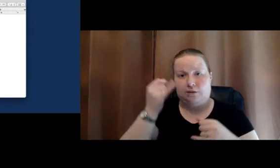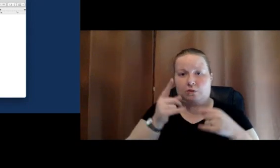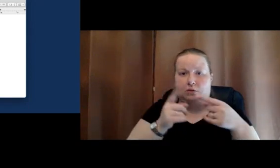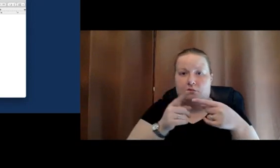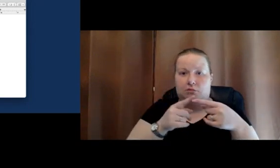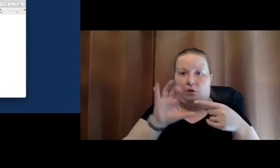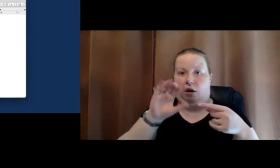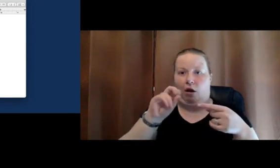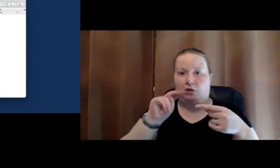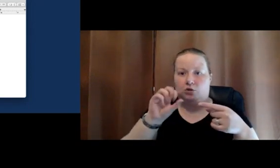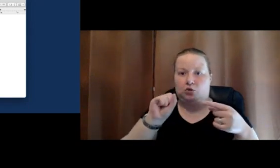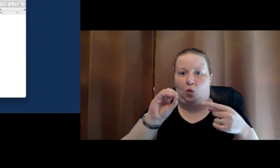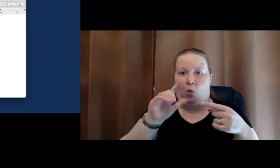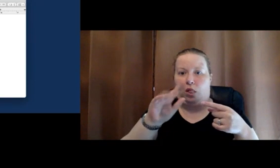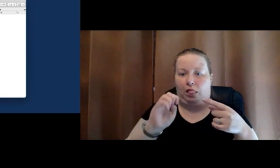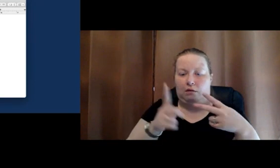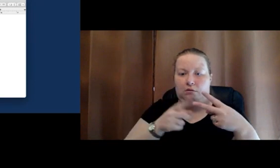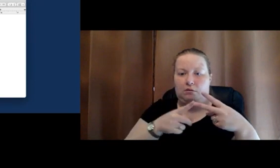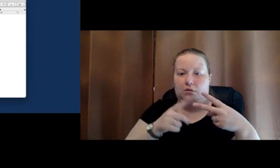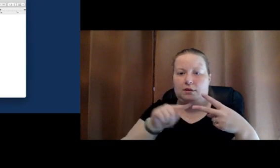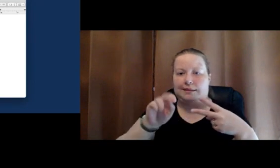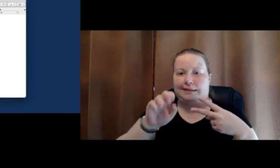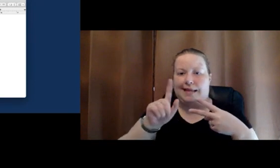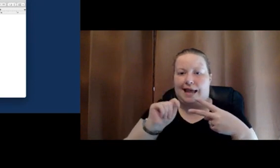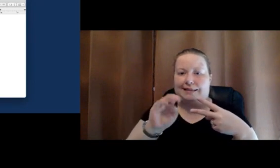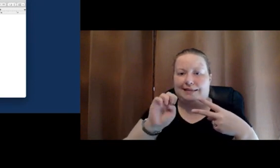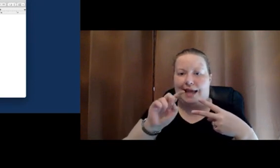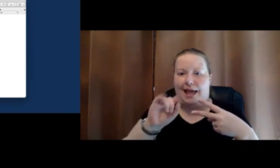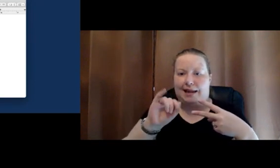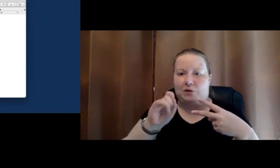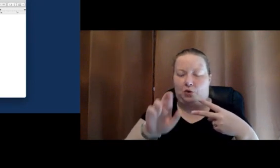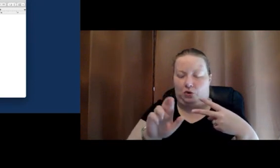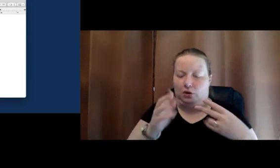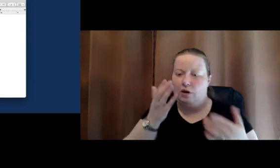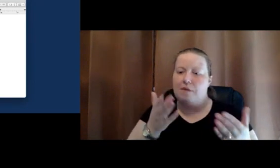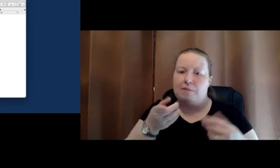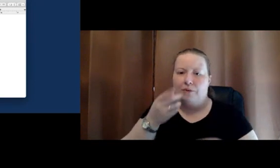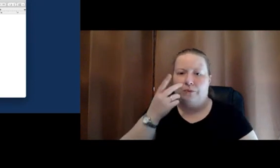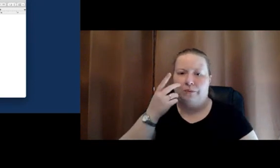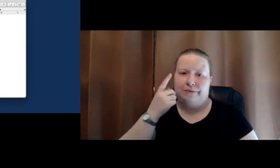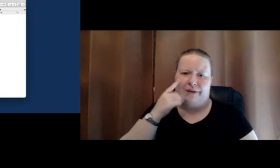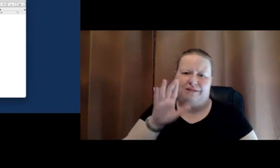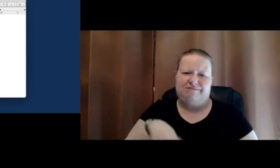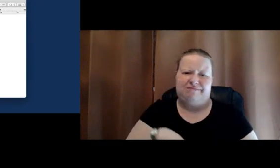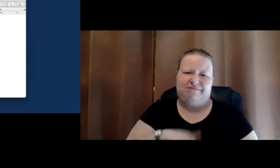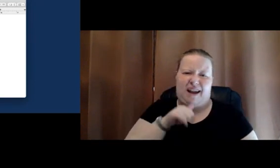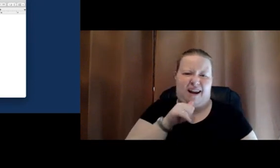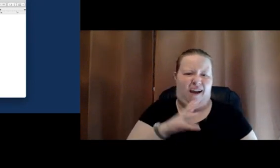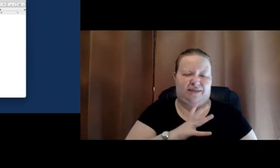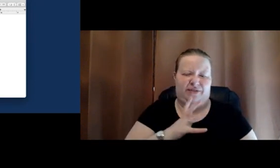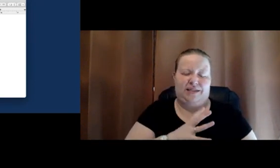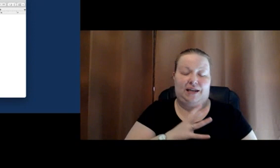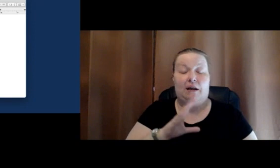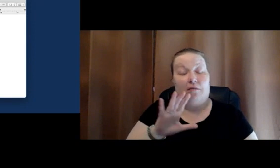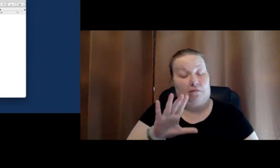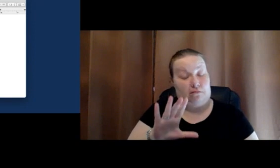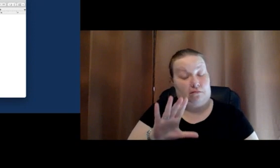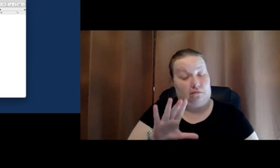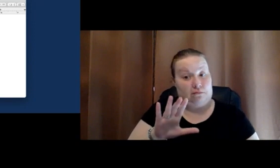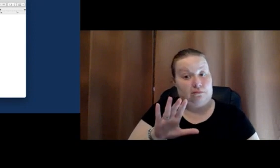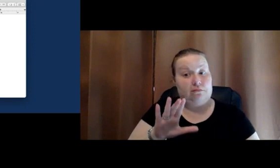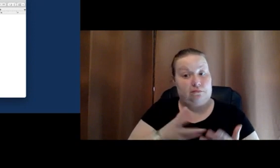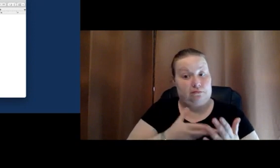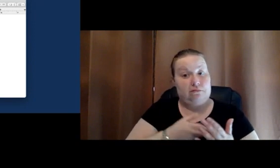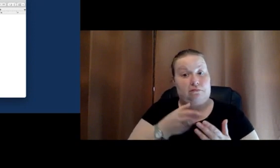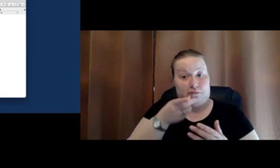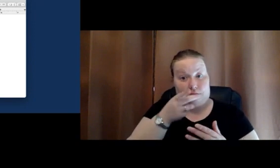and another is a text editor. These might seem like they're not sophisticated, but in fact, actually, these are very